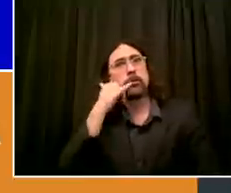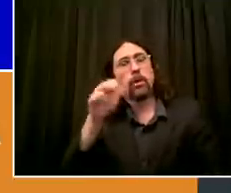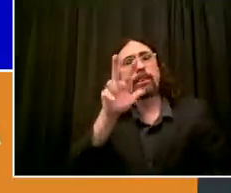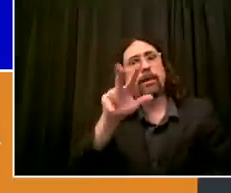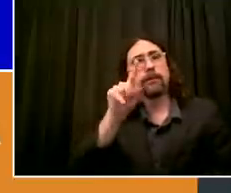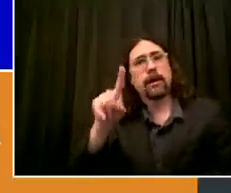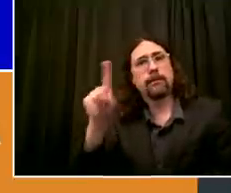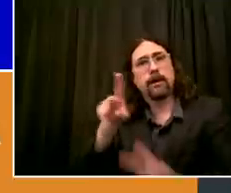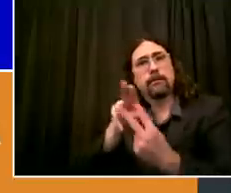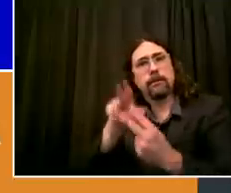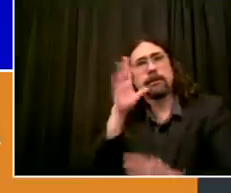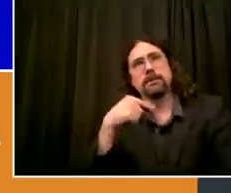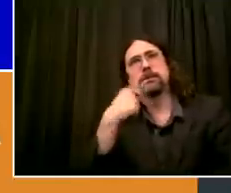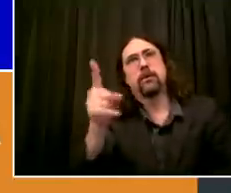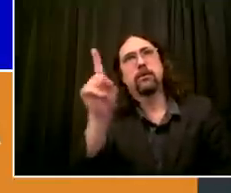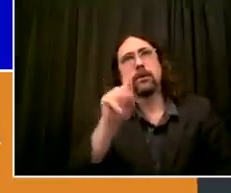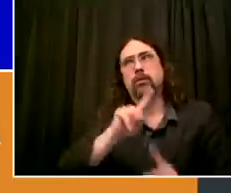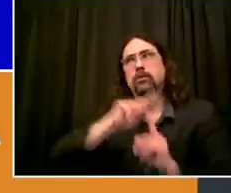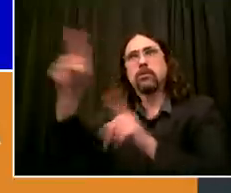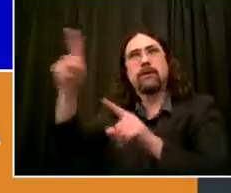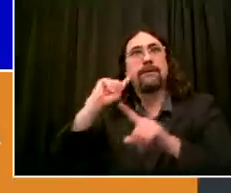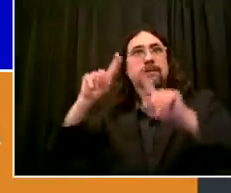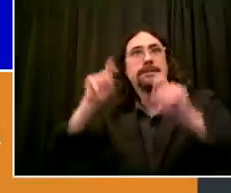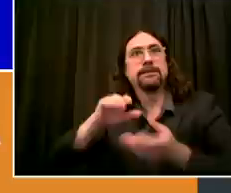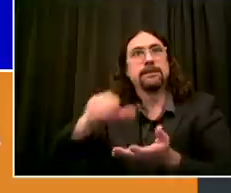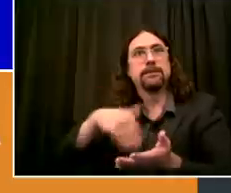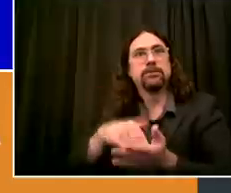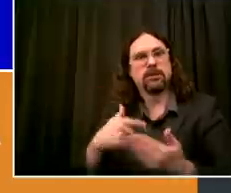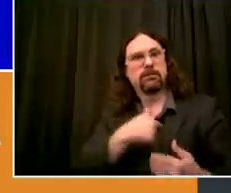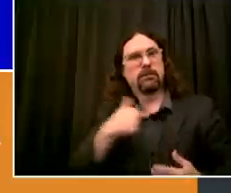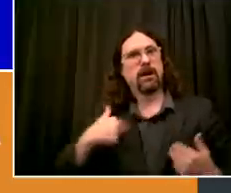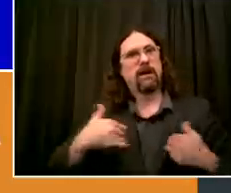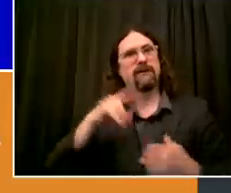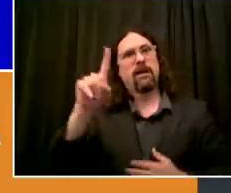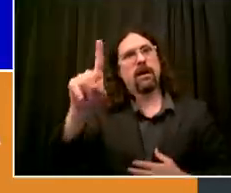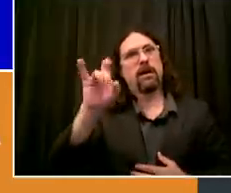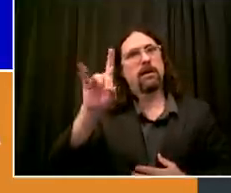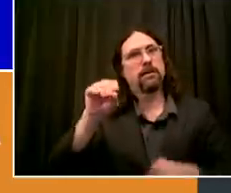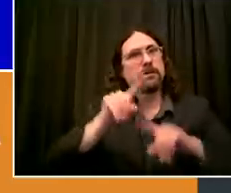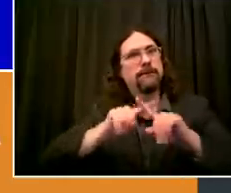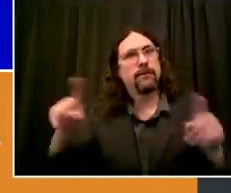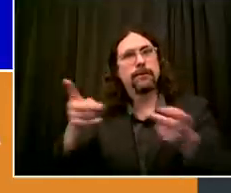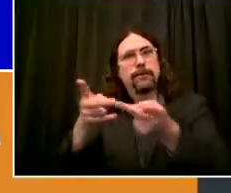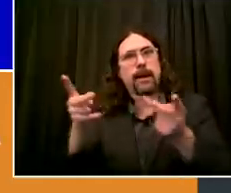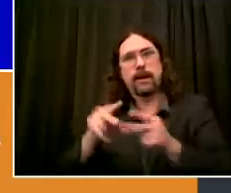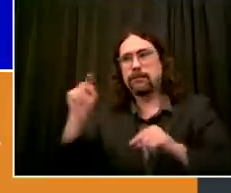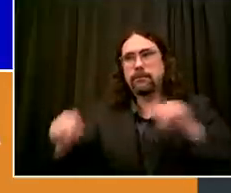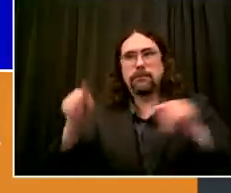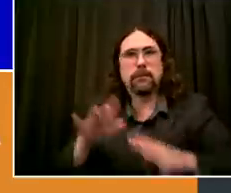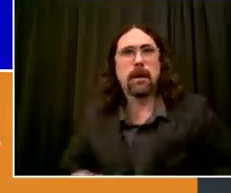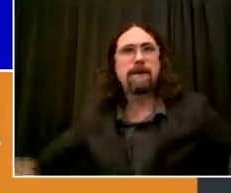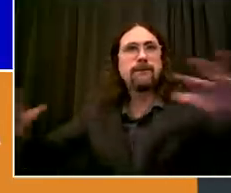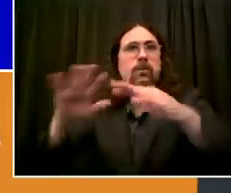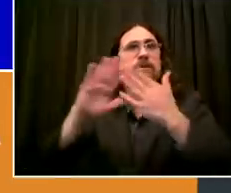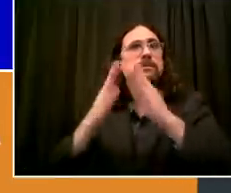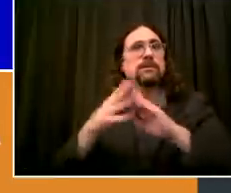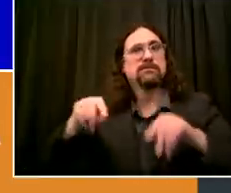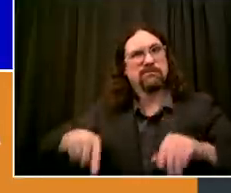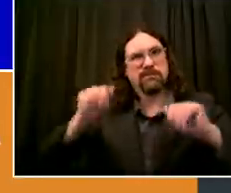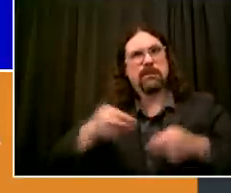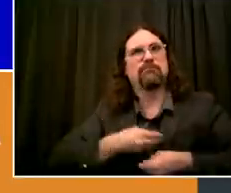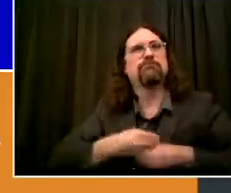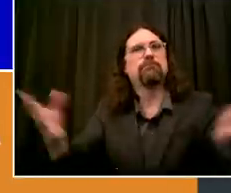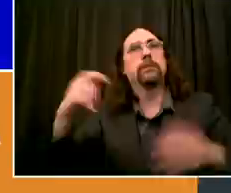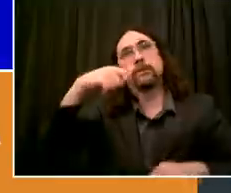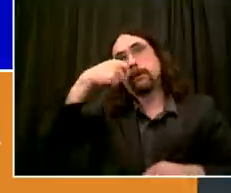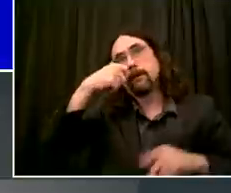forward. Also, testing is combined with tracing. Someone tests positive. Who are the